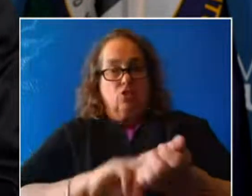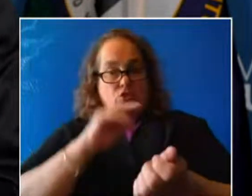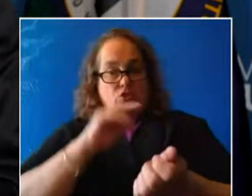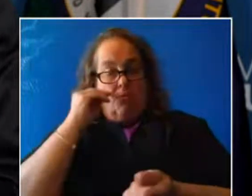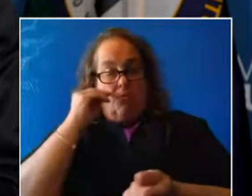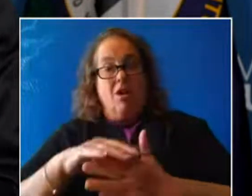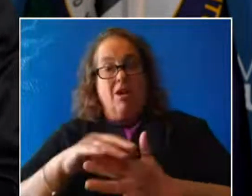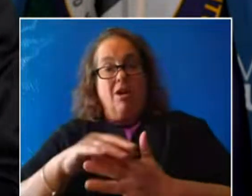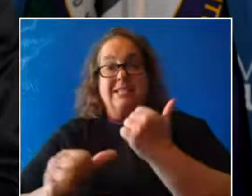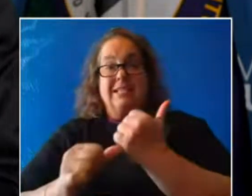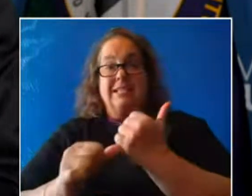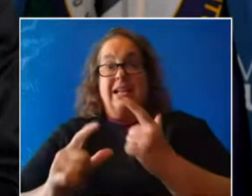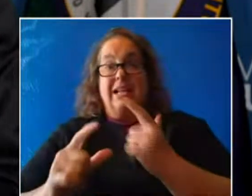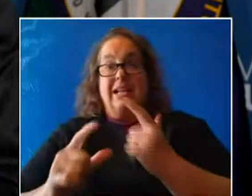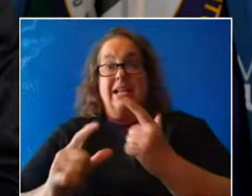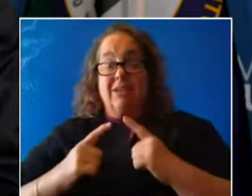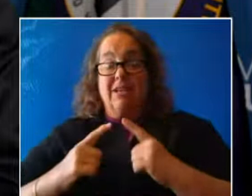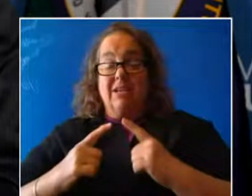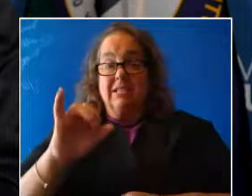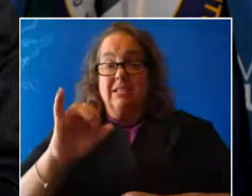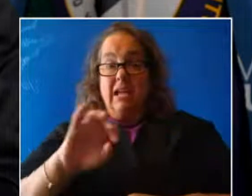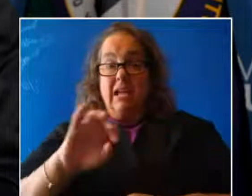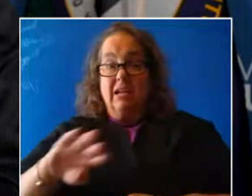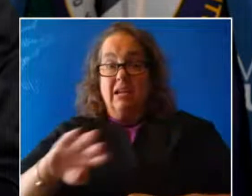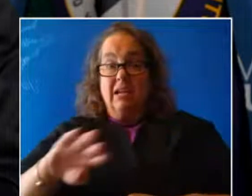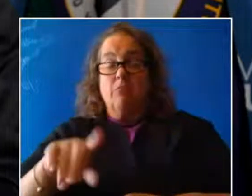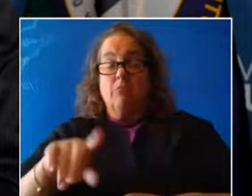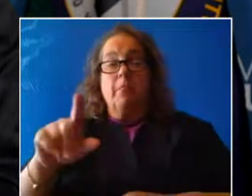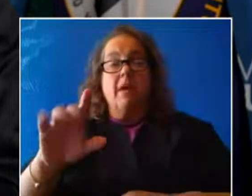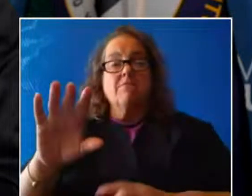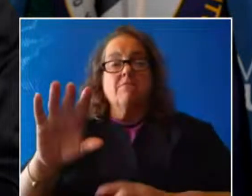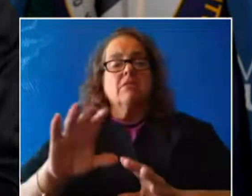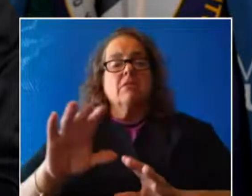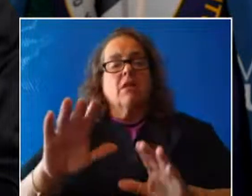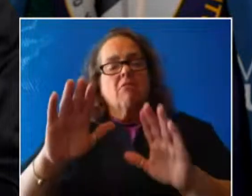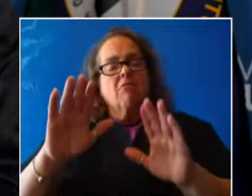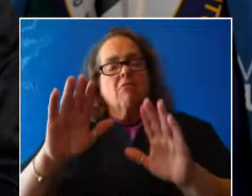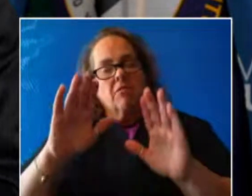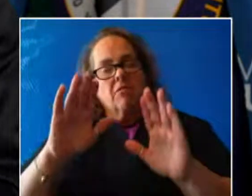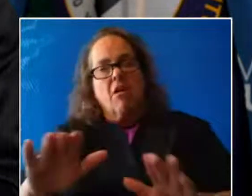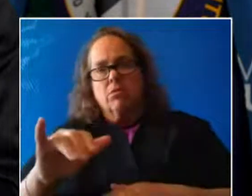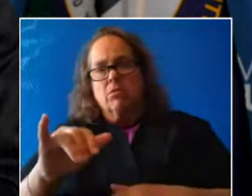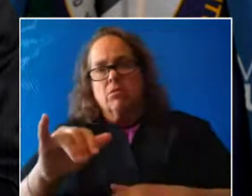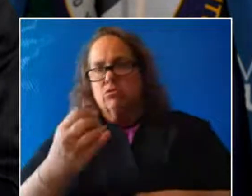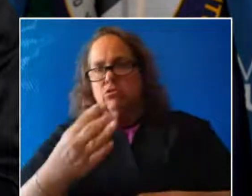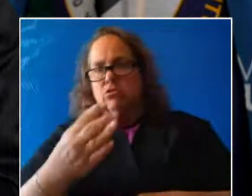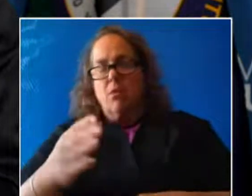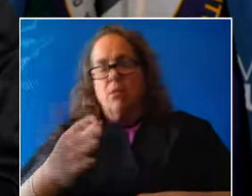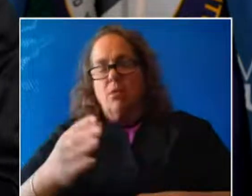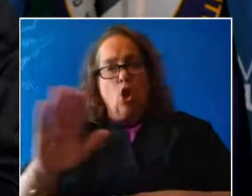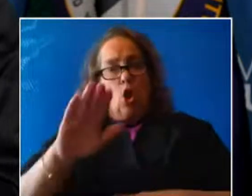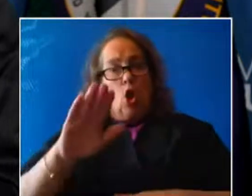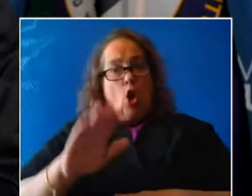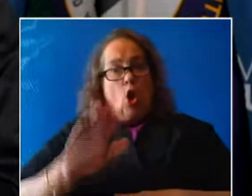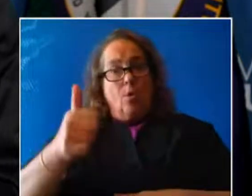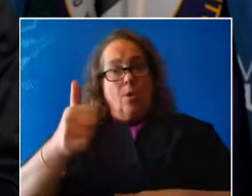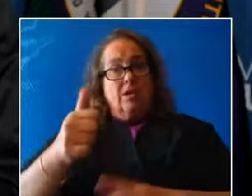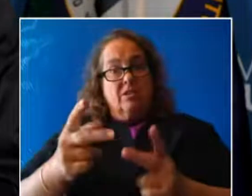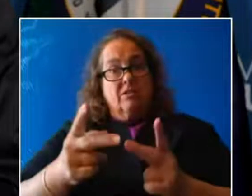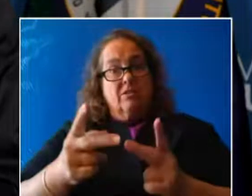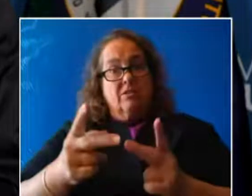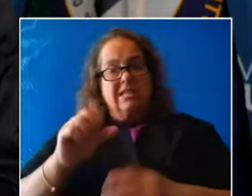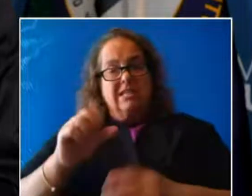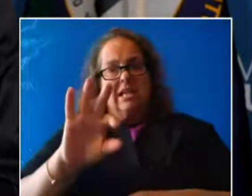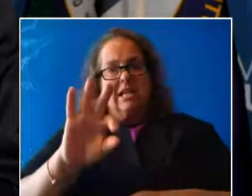Atria has done a phenomenal job. I believe their lowest facility is 93% of staff that